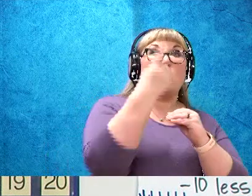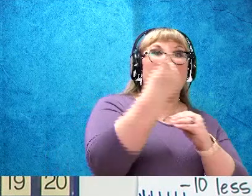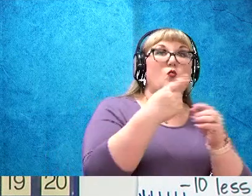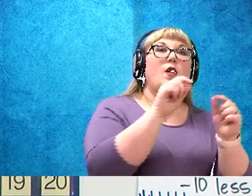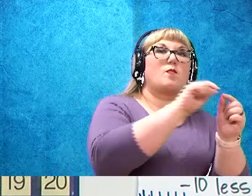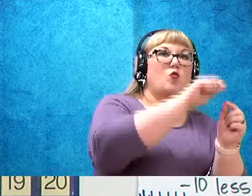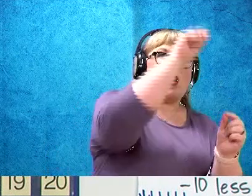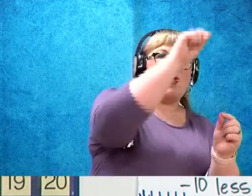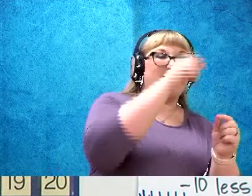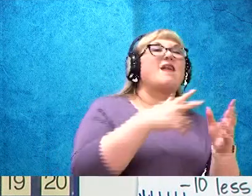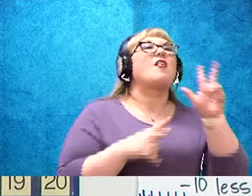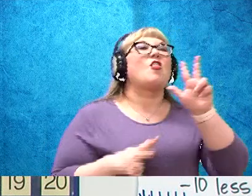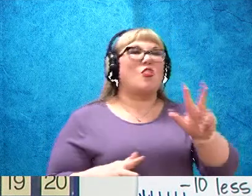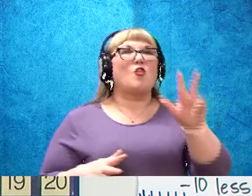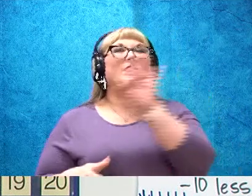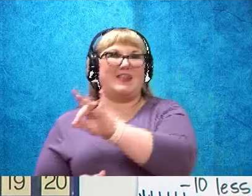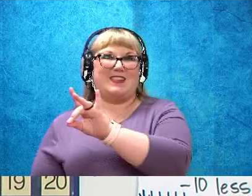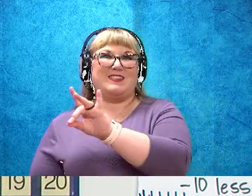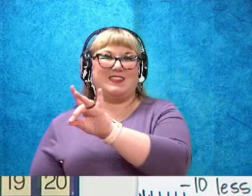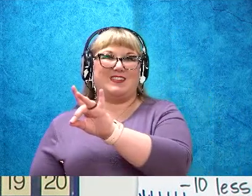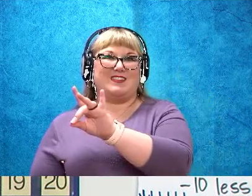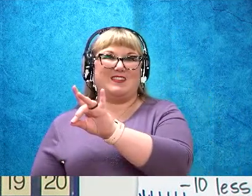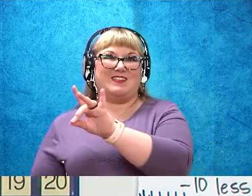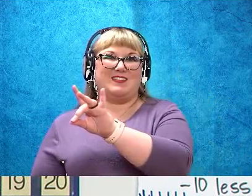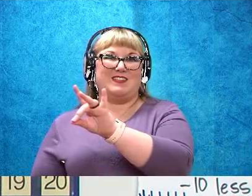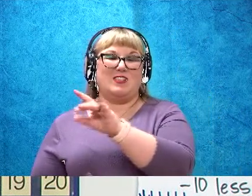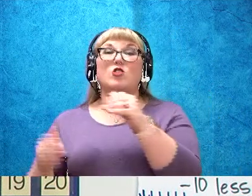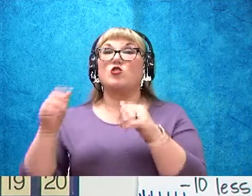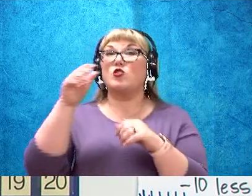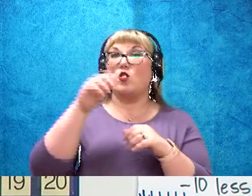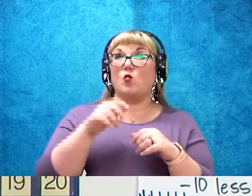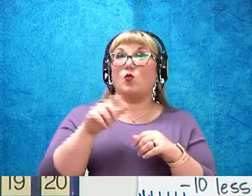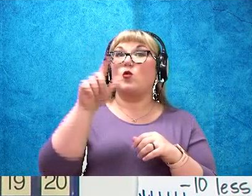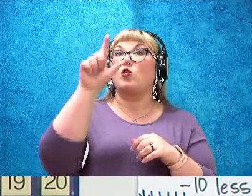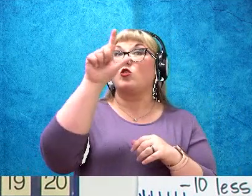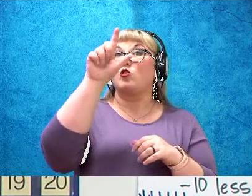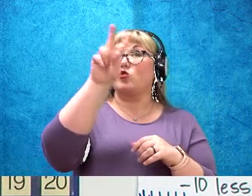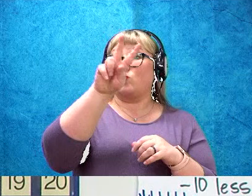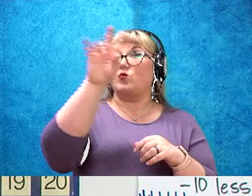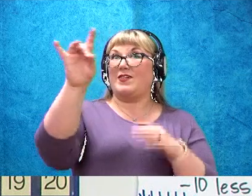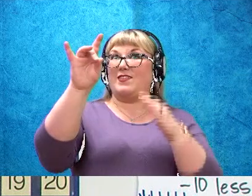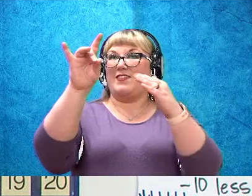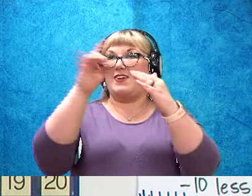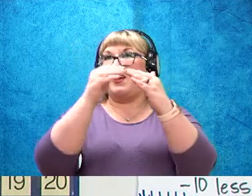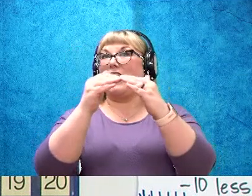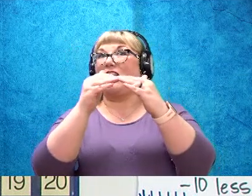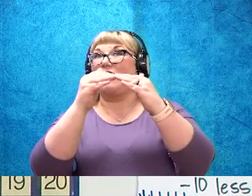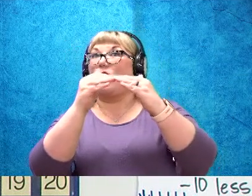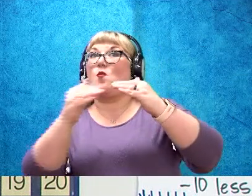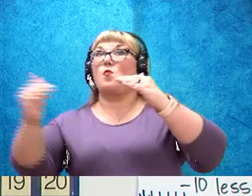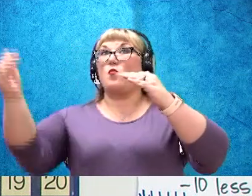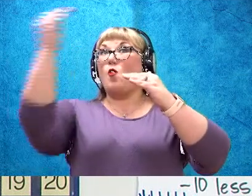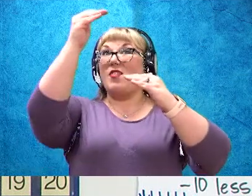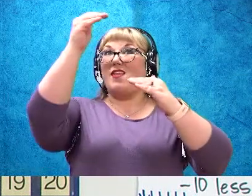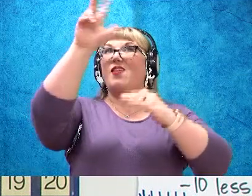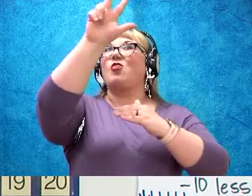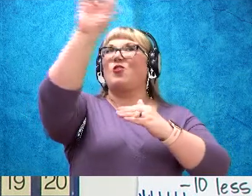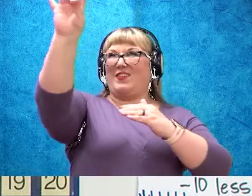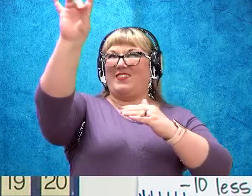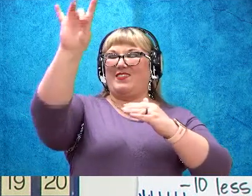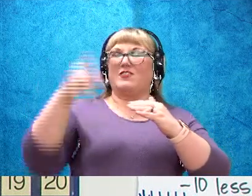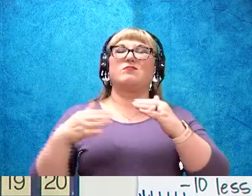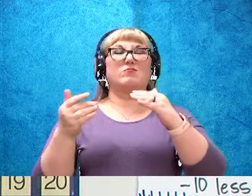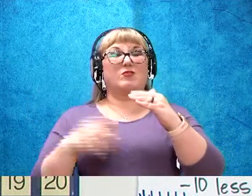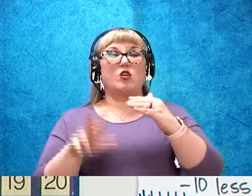have 38. All right? Go 10 less than 28. You have